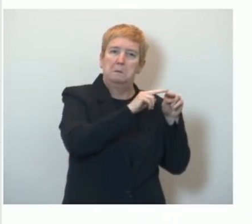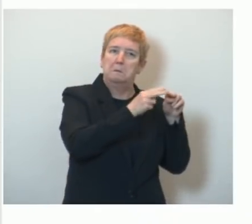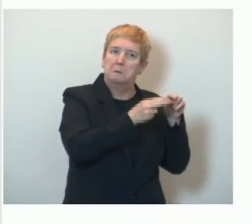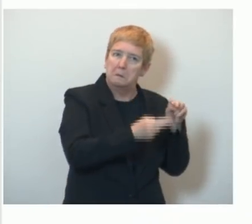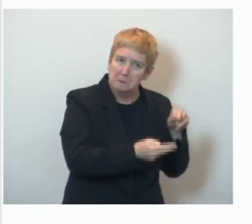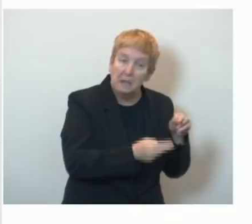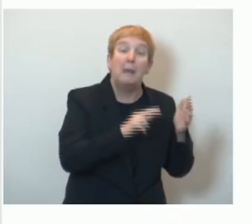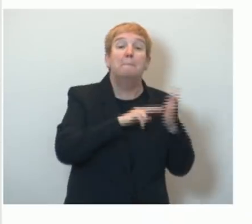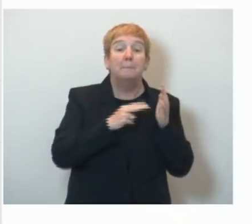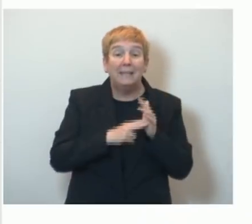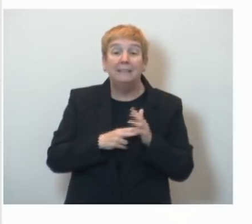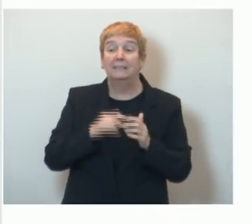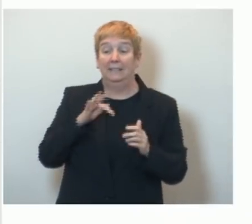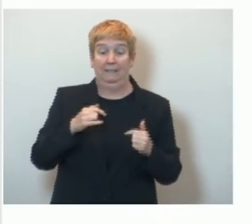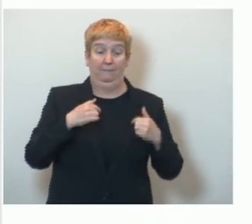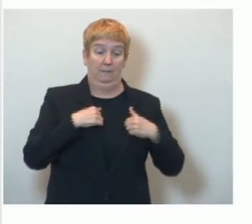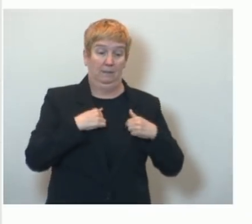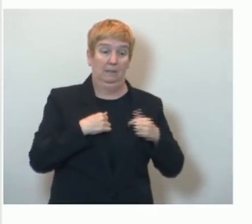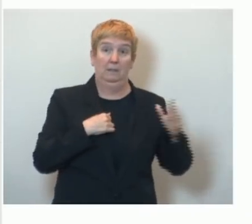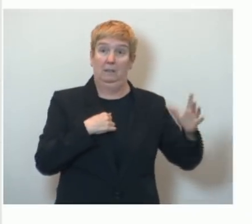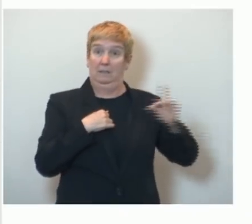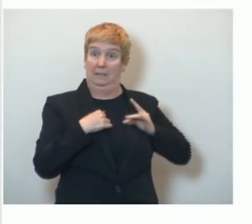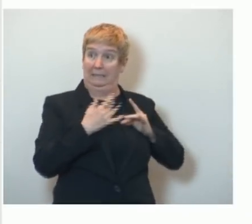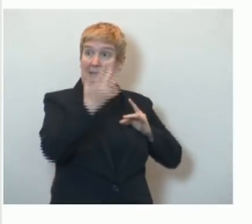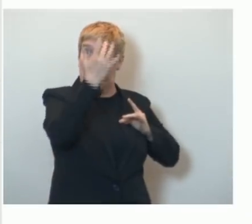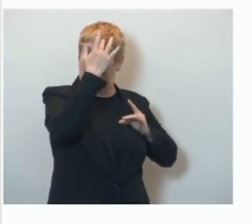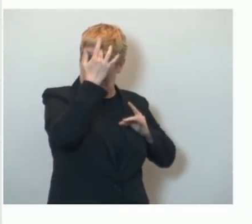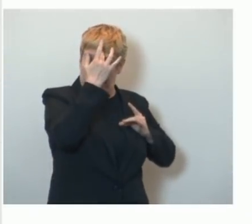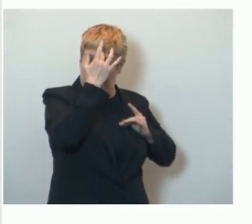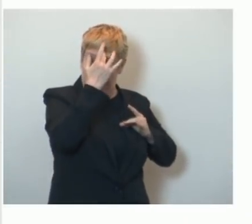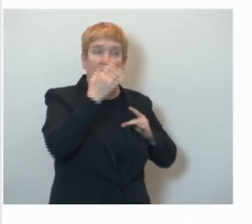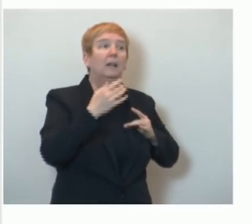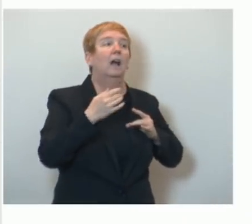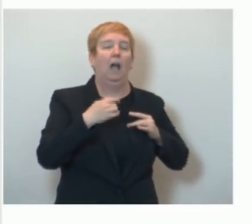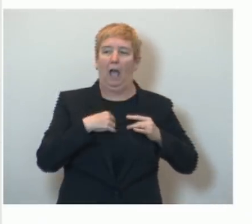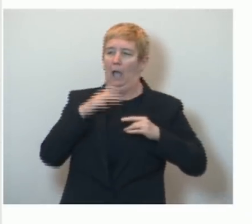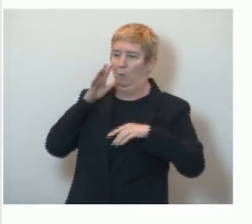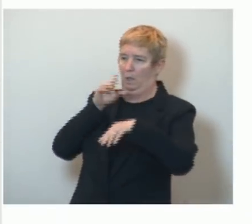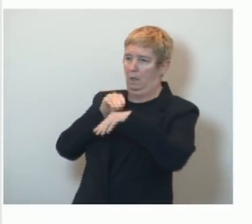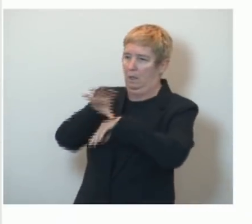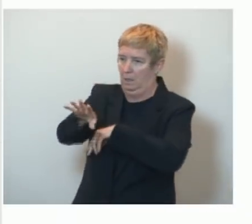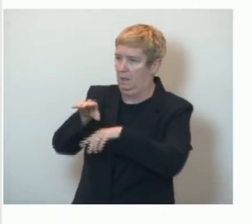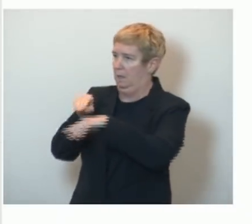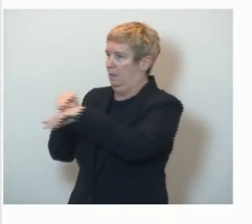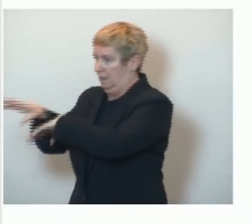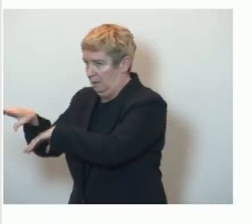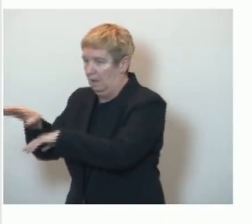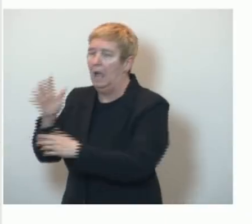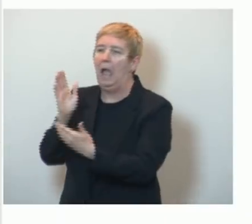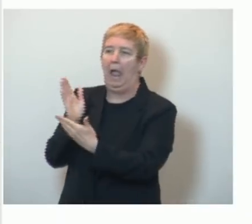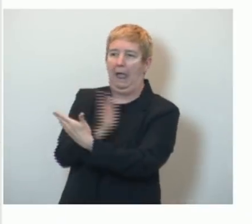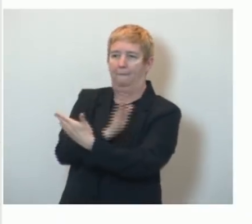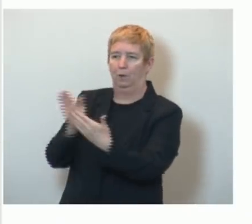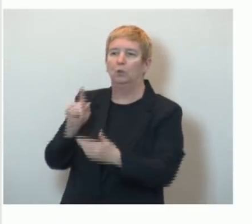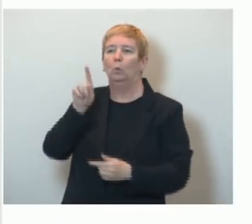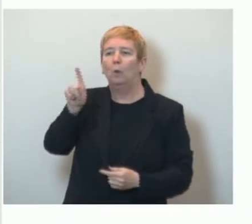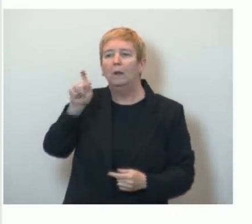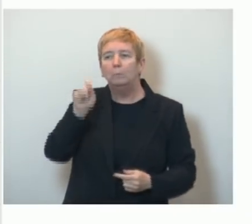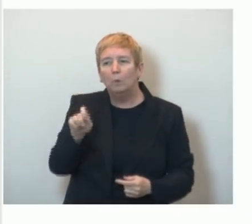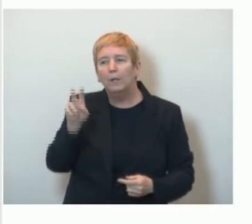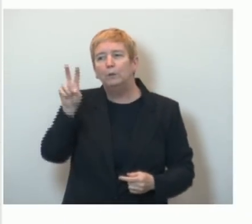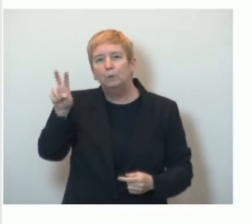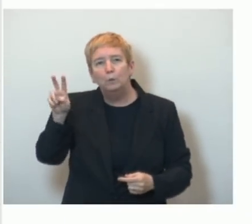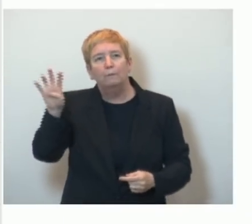that means that every person who is infected with COVID infects, on average, 1.24